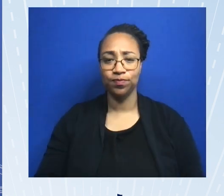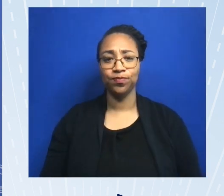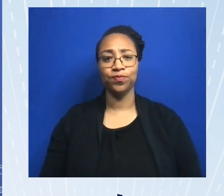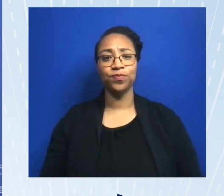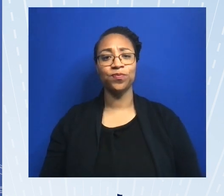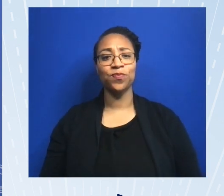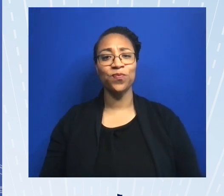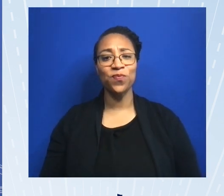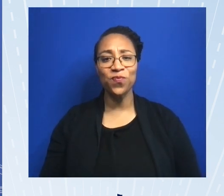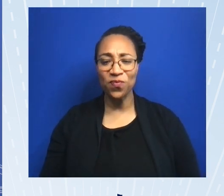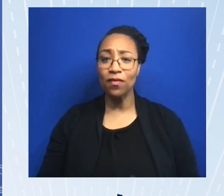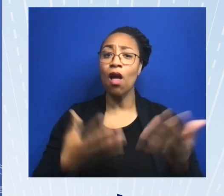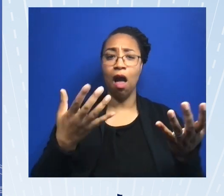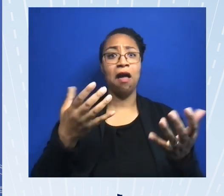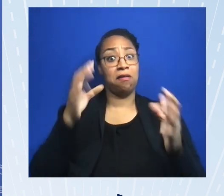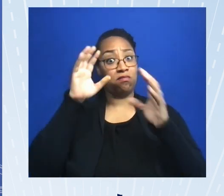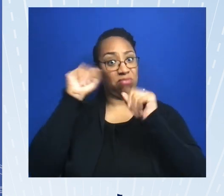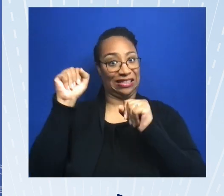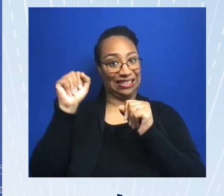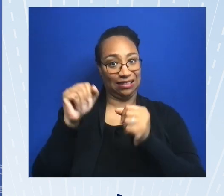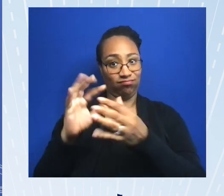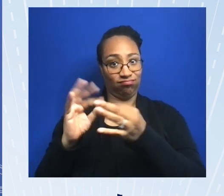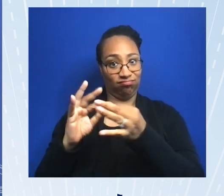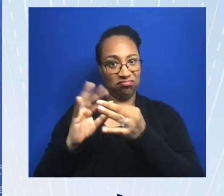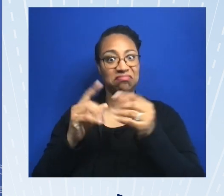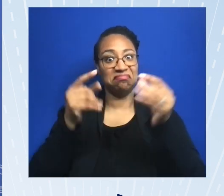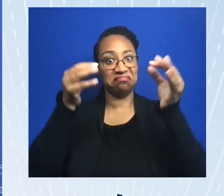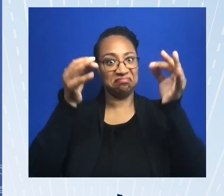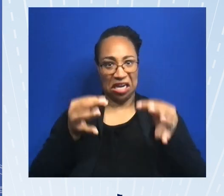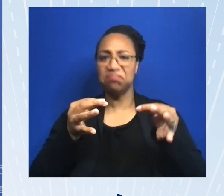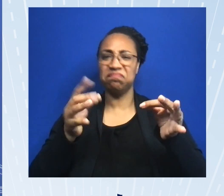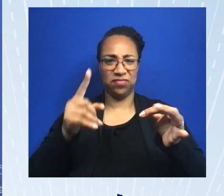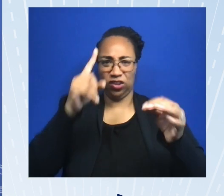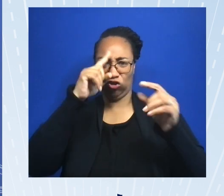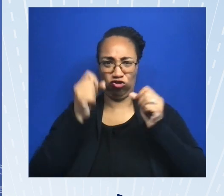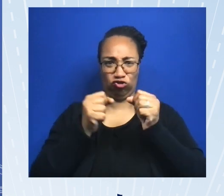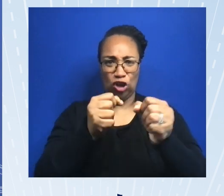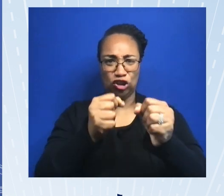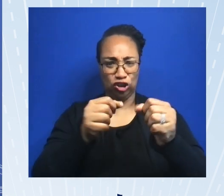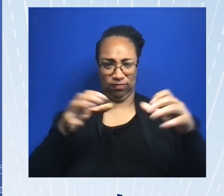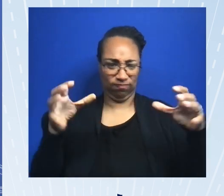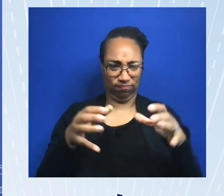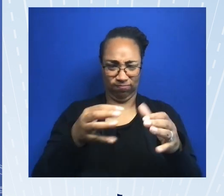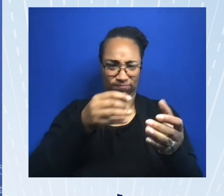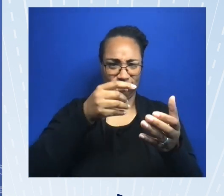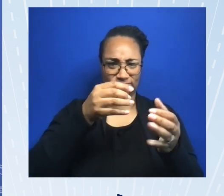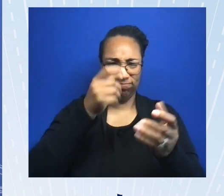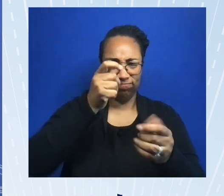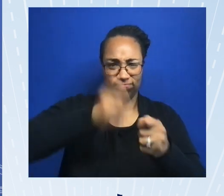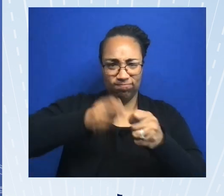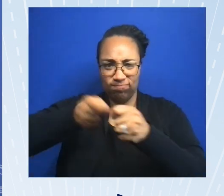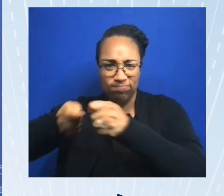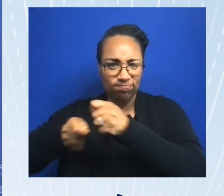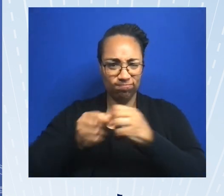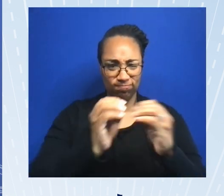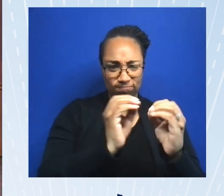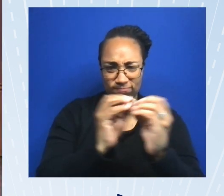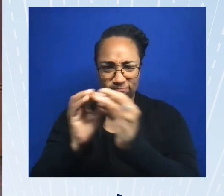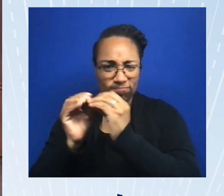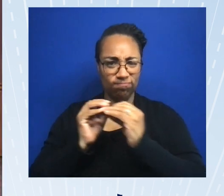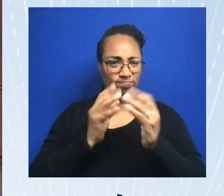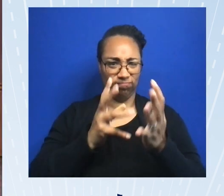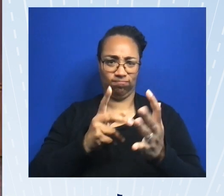combat and counter anti-Semitism. Then in January, I had traveled to Poland with